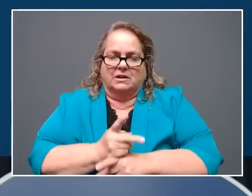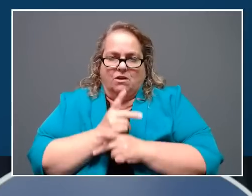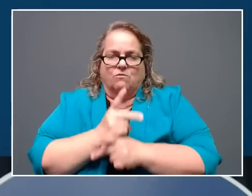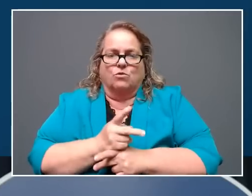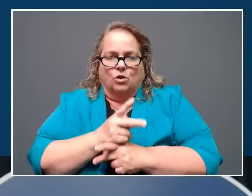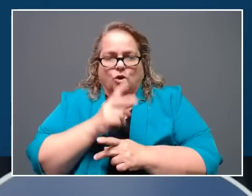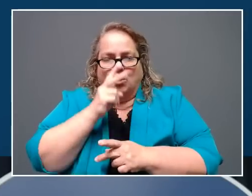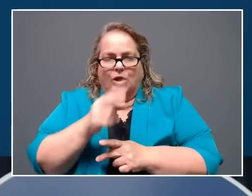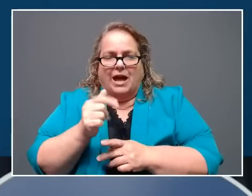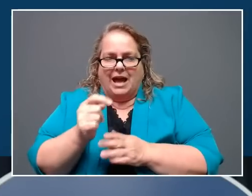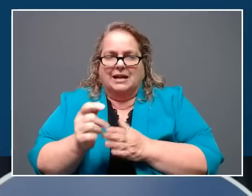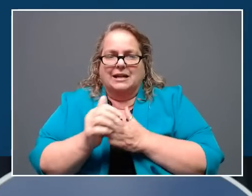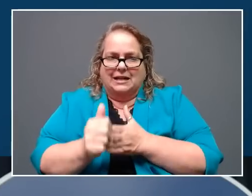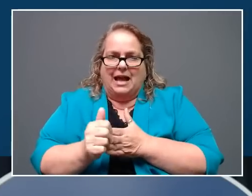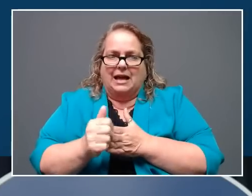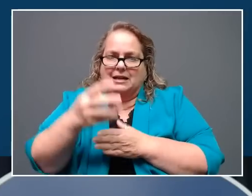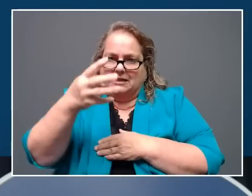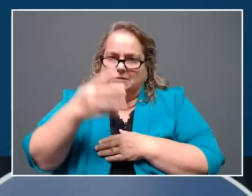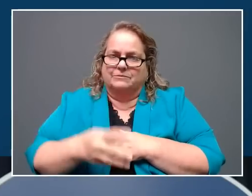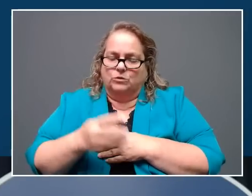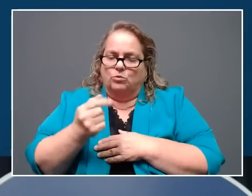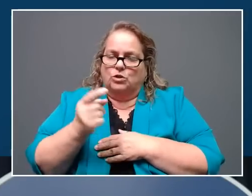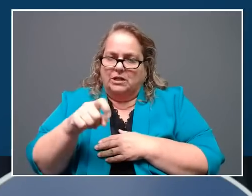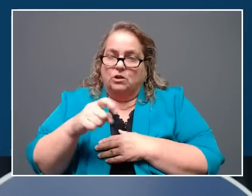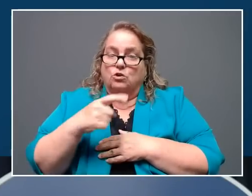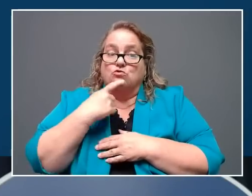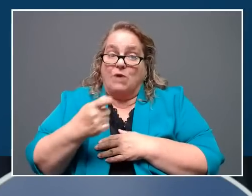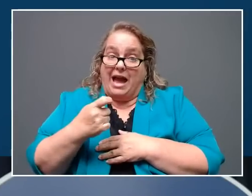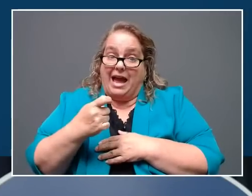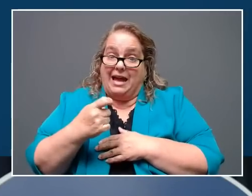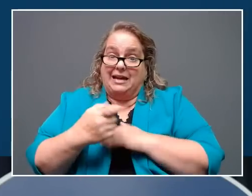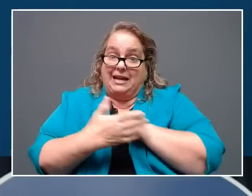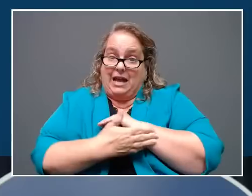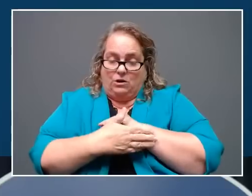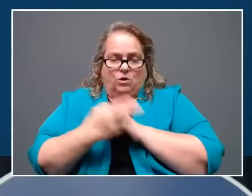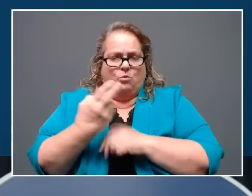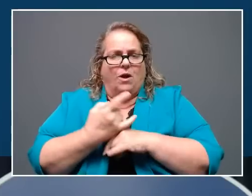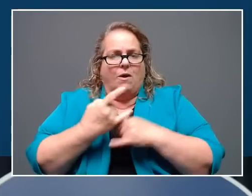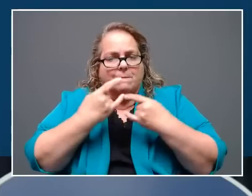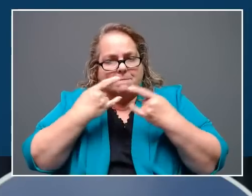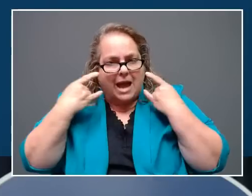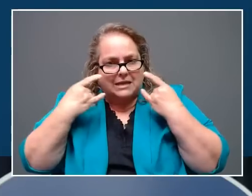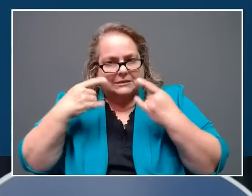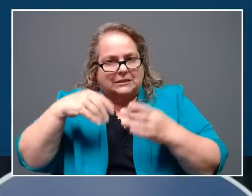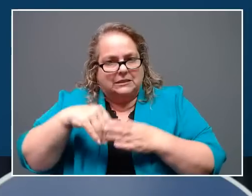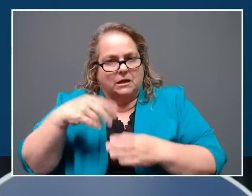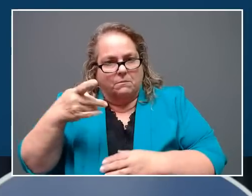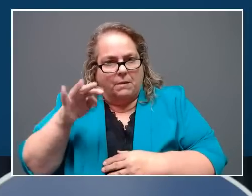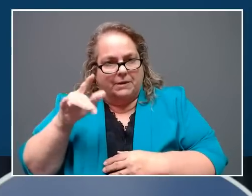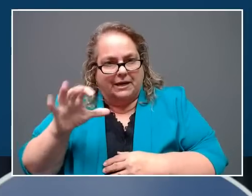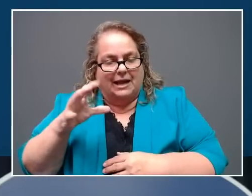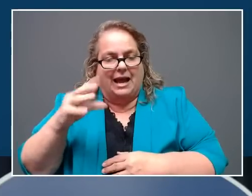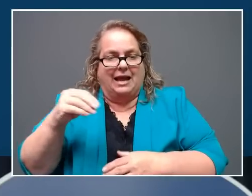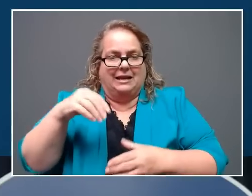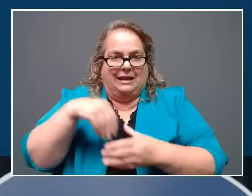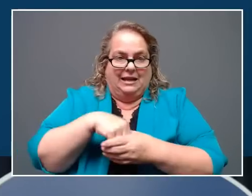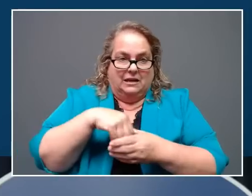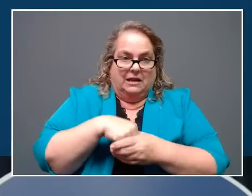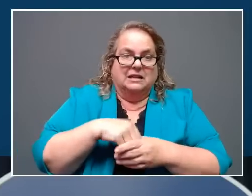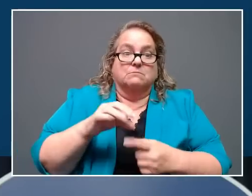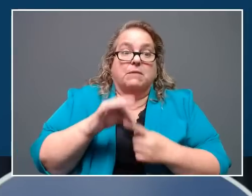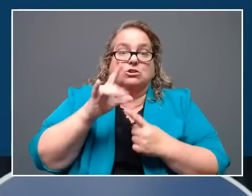carefully. In red counties, you ought to wear masks when in public and indoors, especially around larger